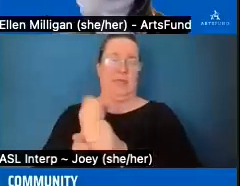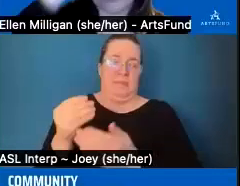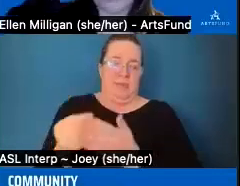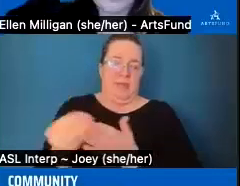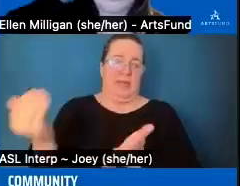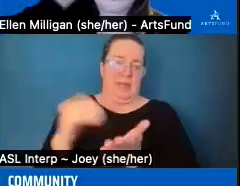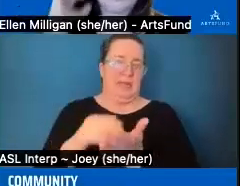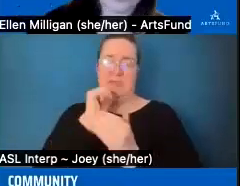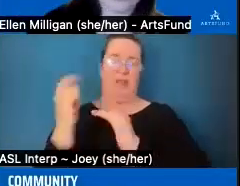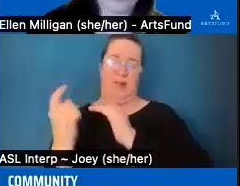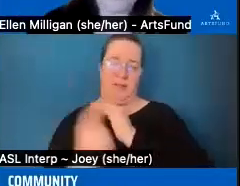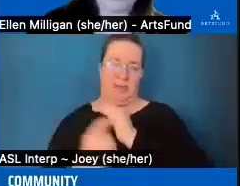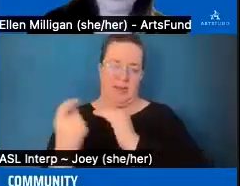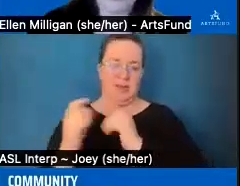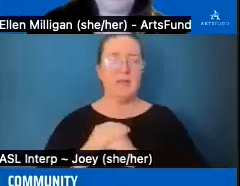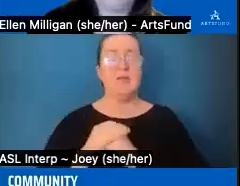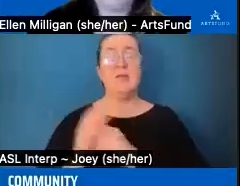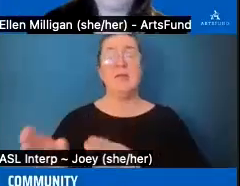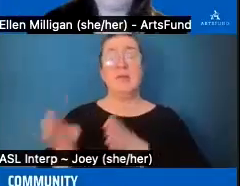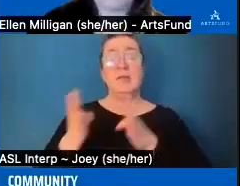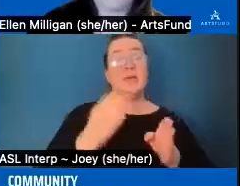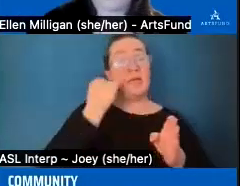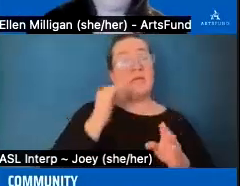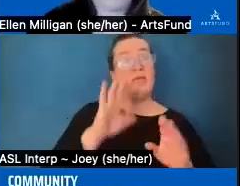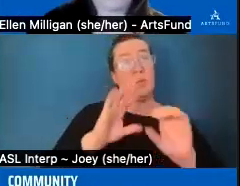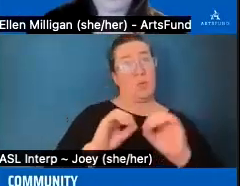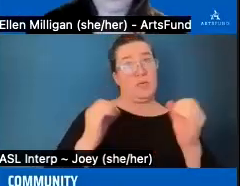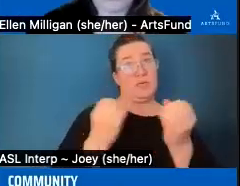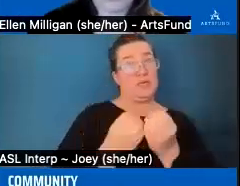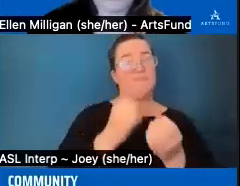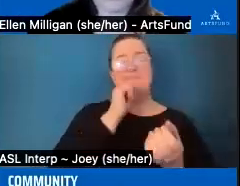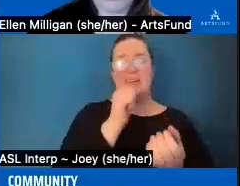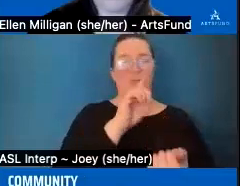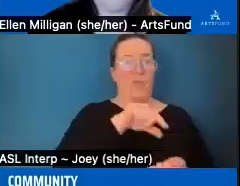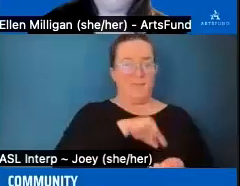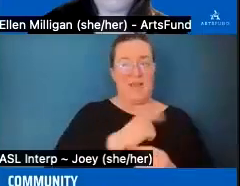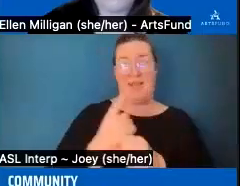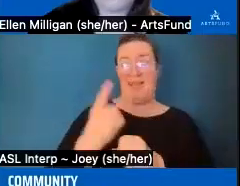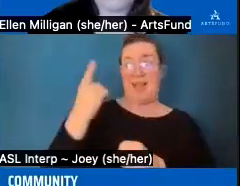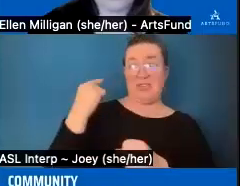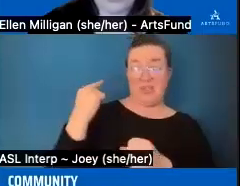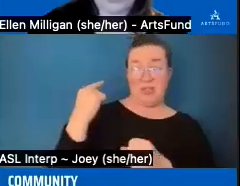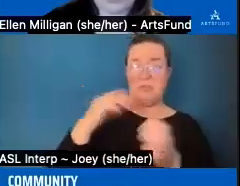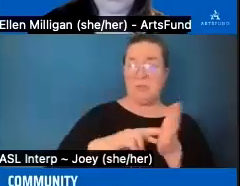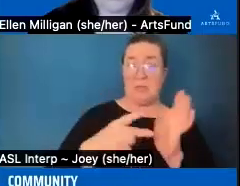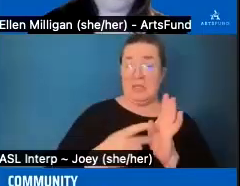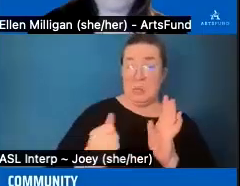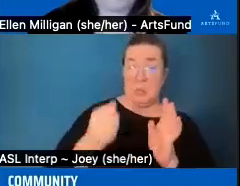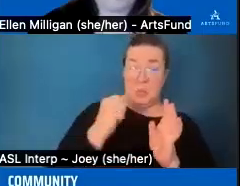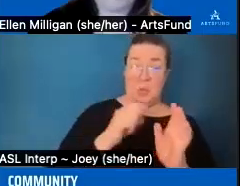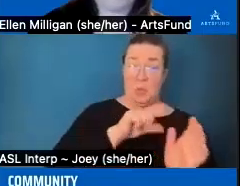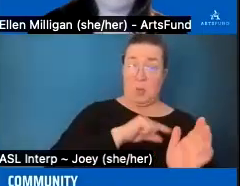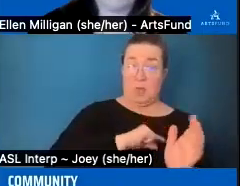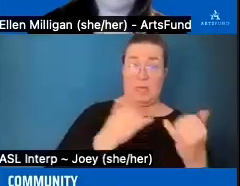organization was determined ineligible last year, that does not mean you are automatically disqualified this year. Though, as you will note, the